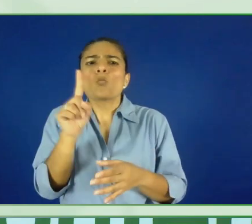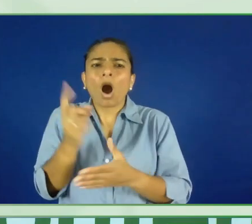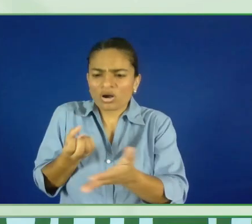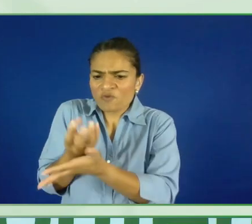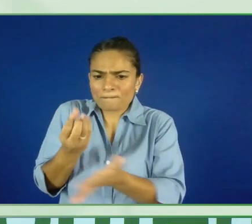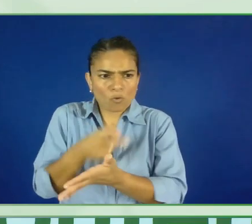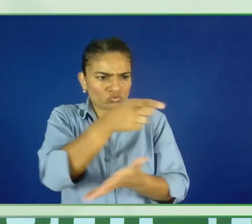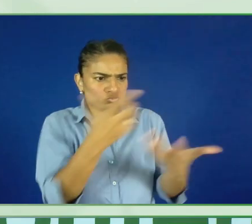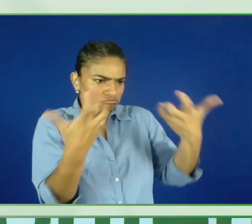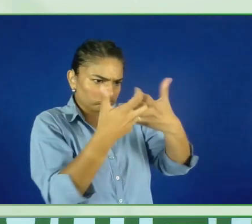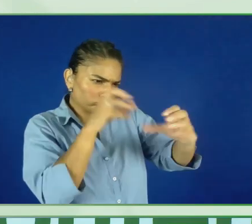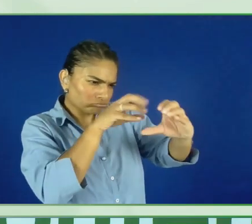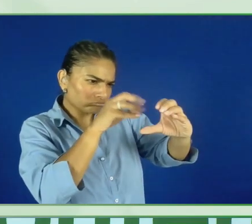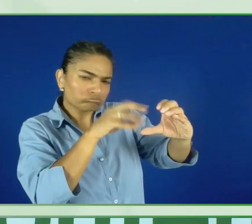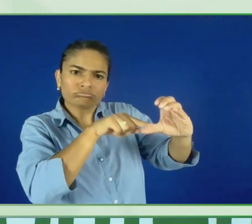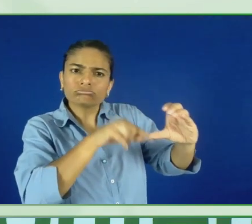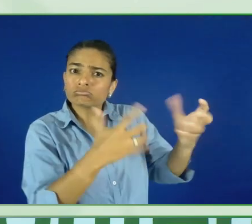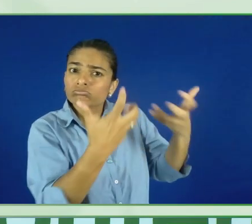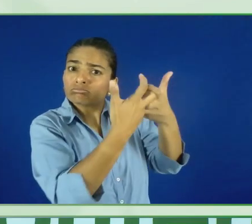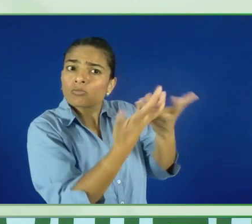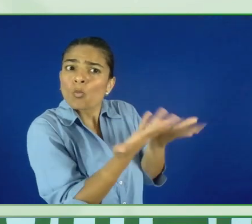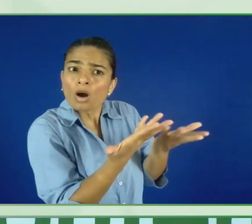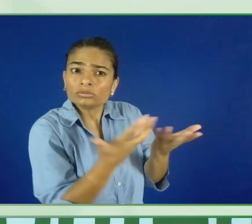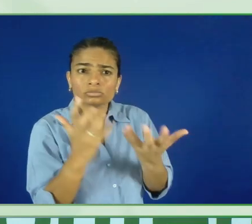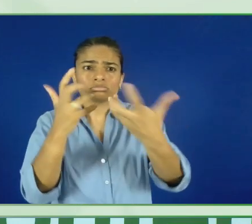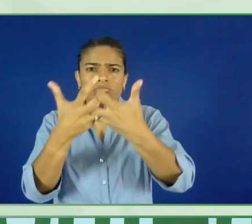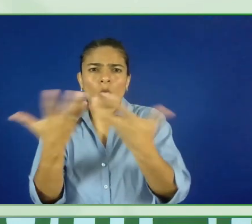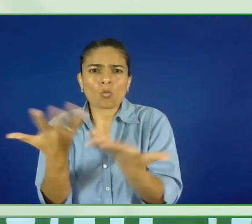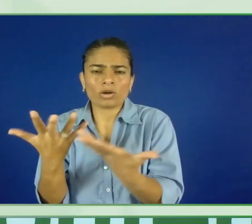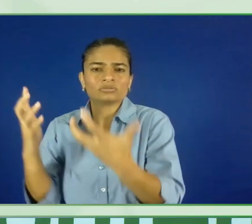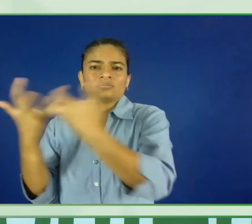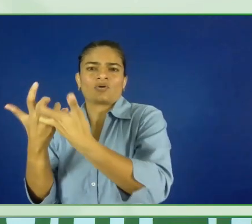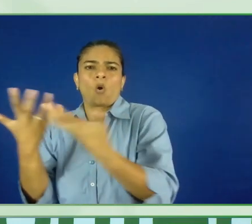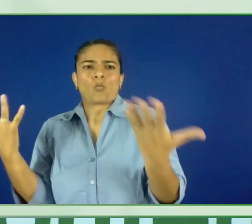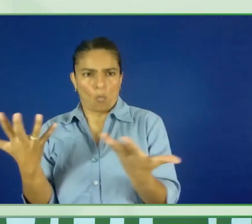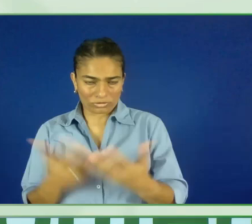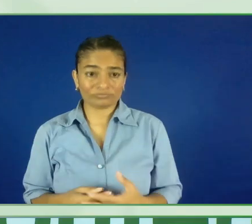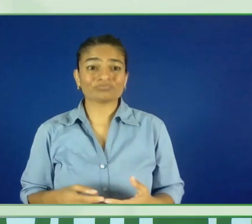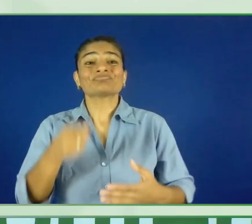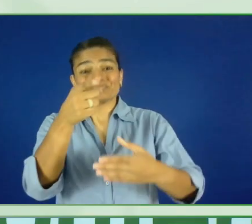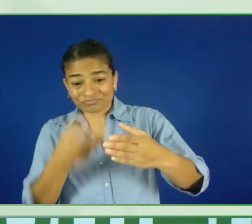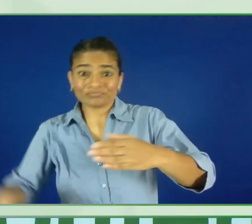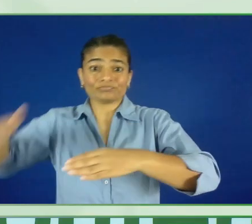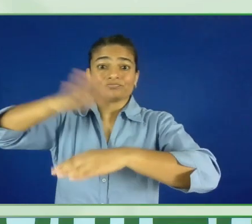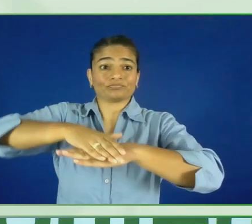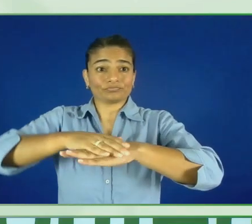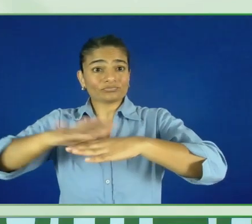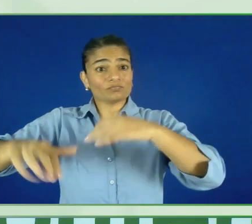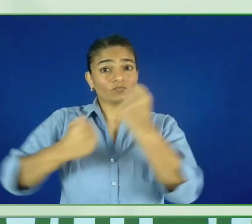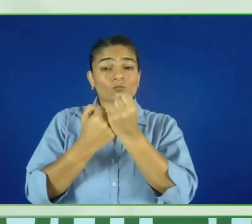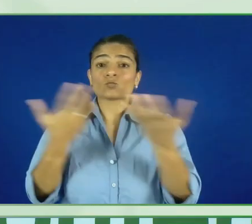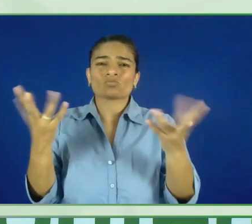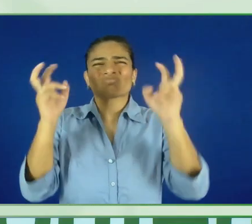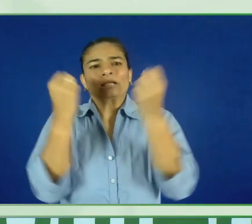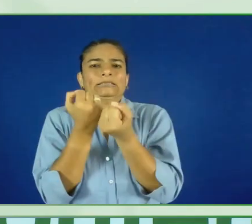call a safety system. And in very basic terms, it's dual purpose. One, it has